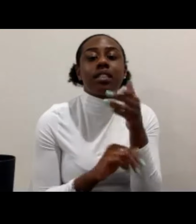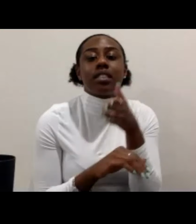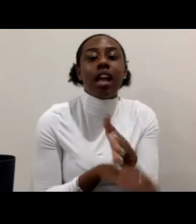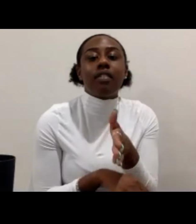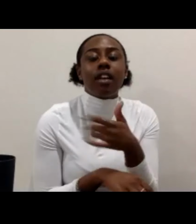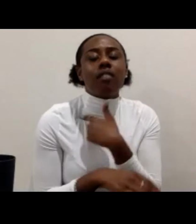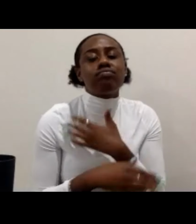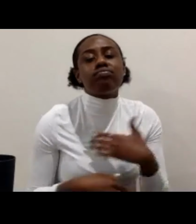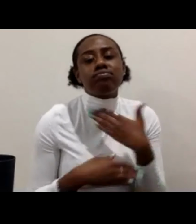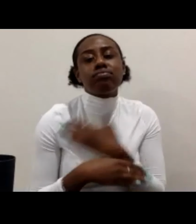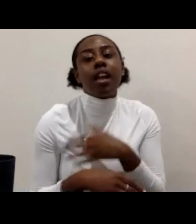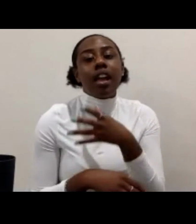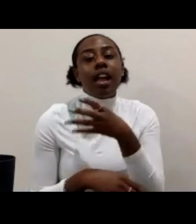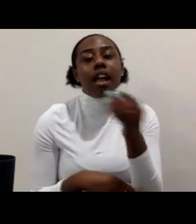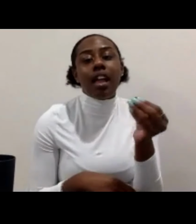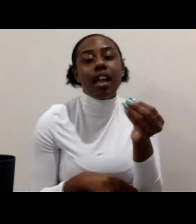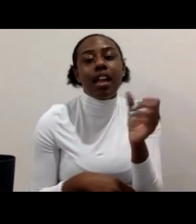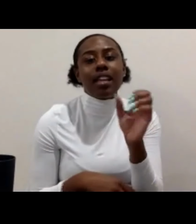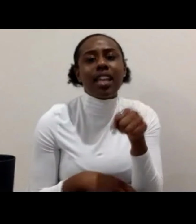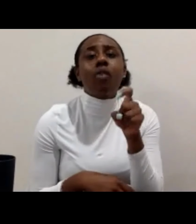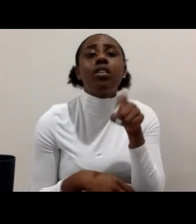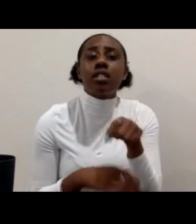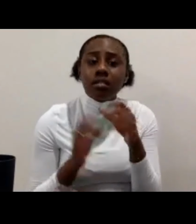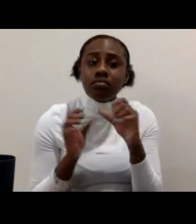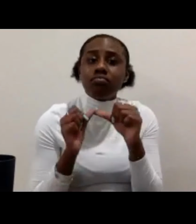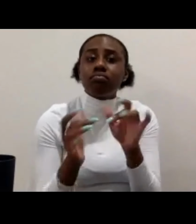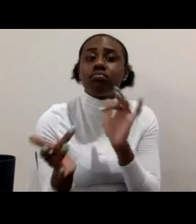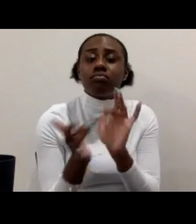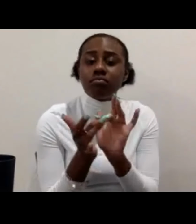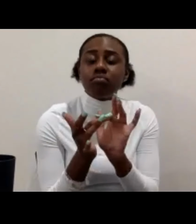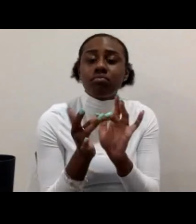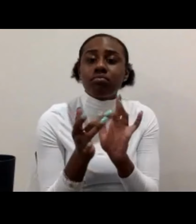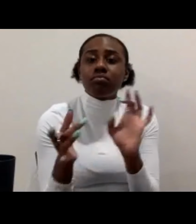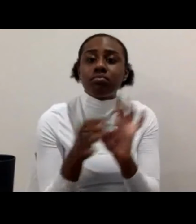And let's be in touch. So,